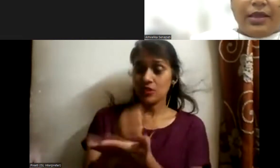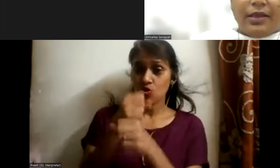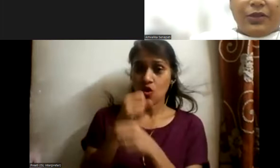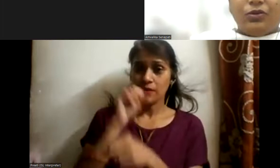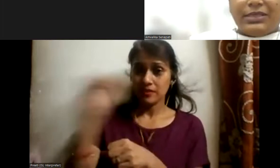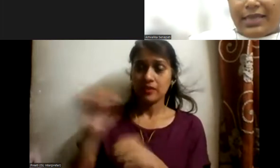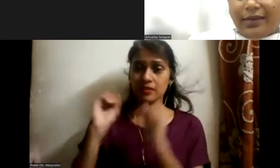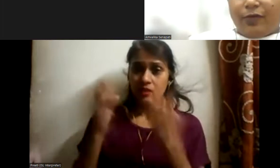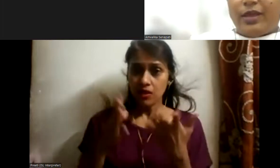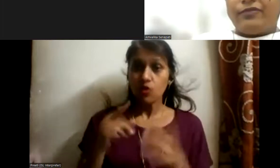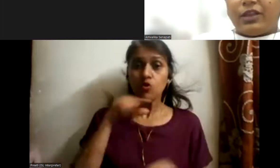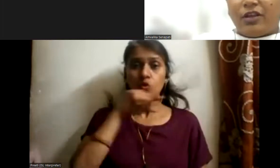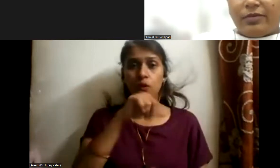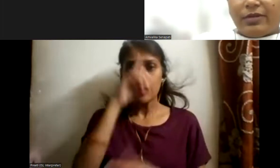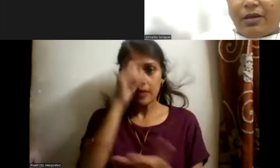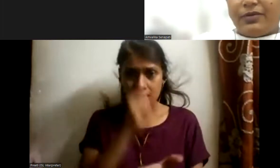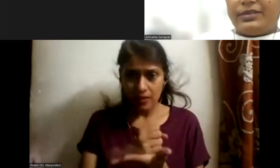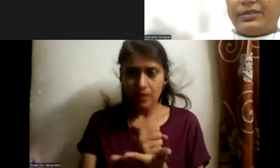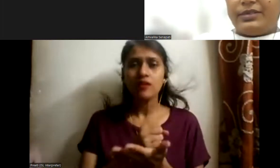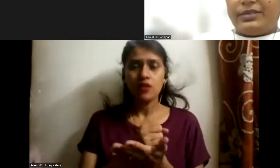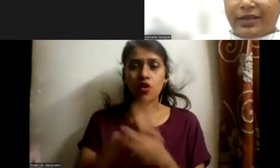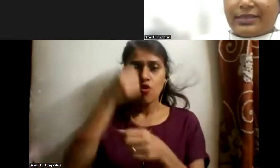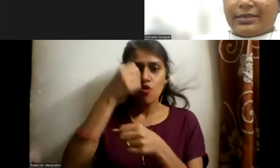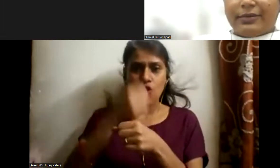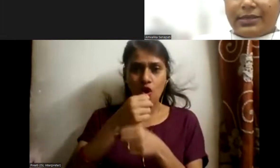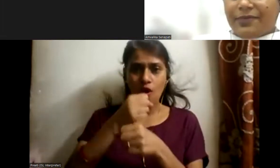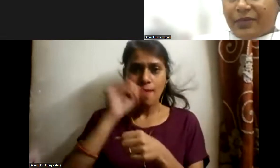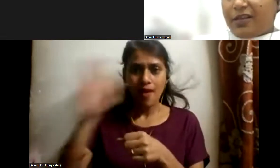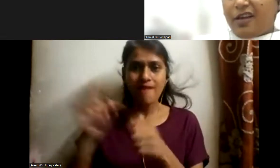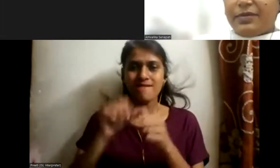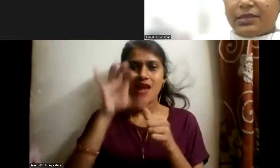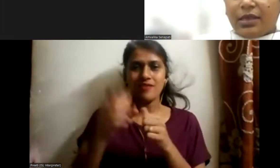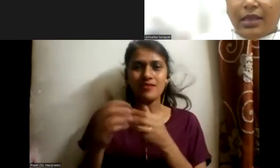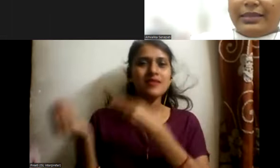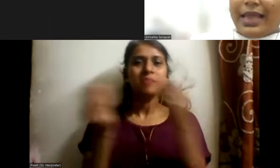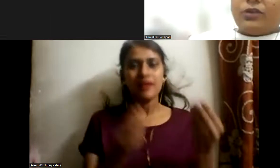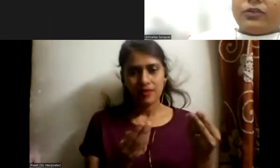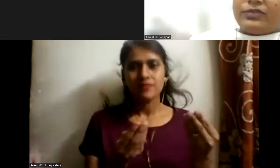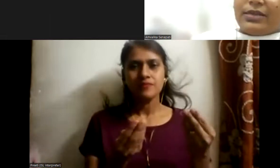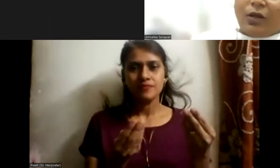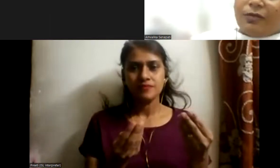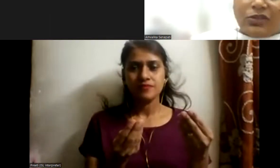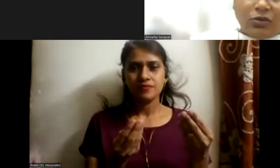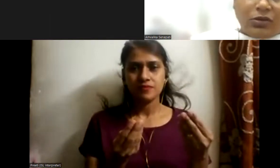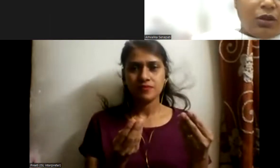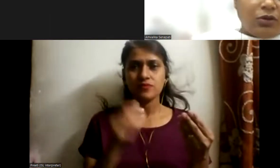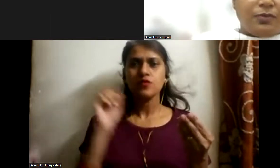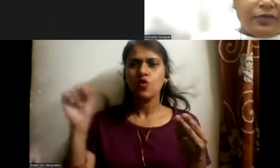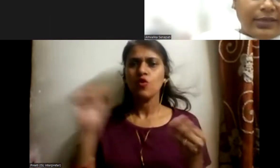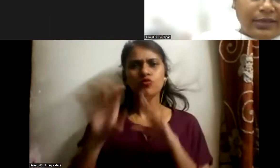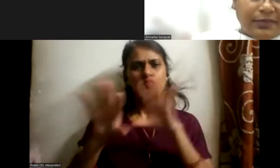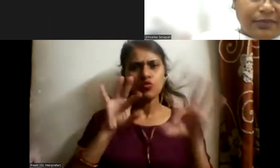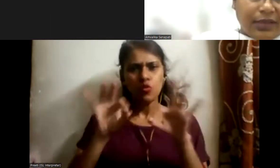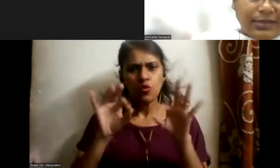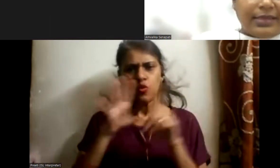that you decide, if you have the economic power, then you provide accessibility, government 9 out of 10 always chose not to